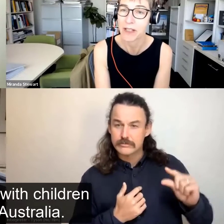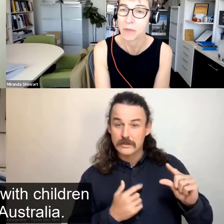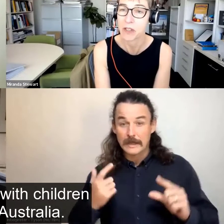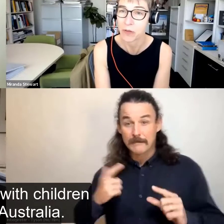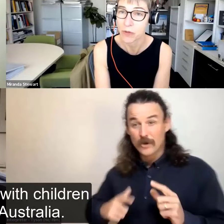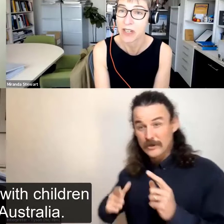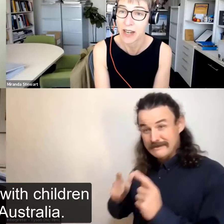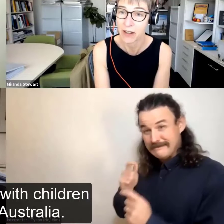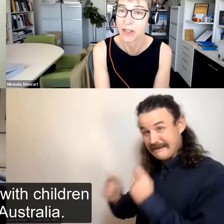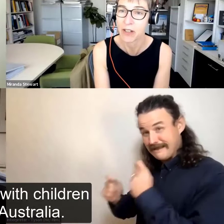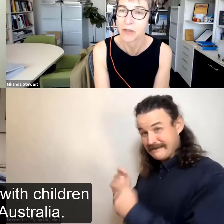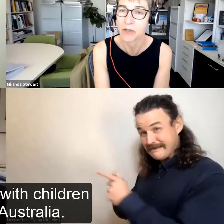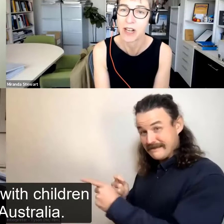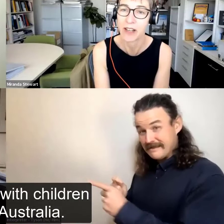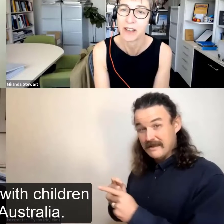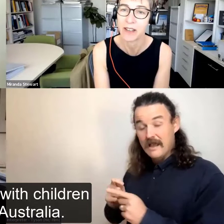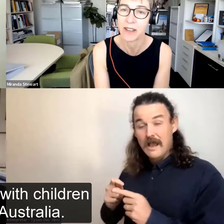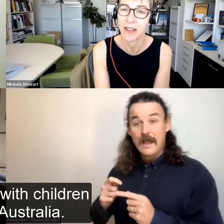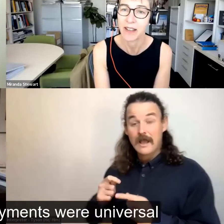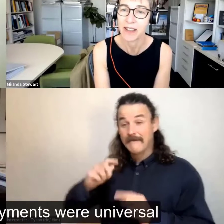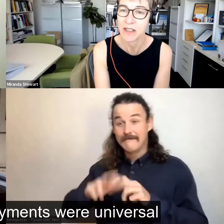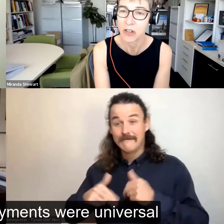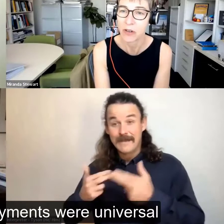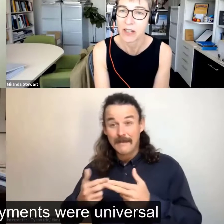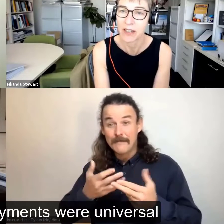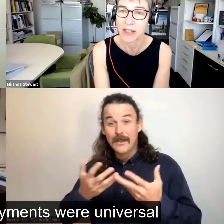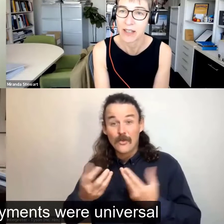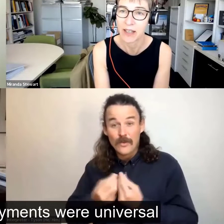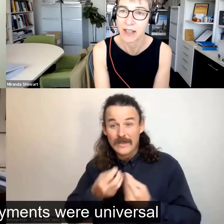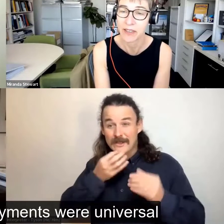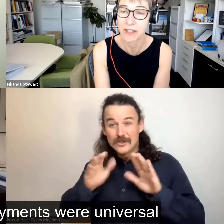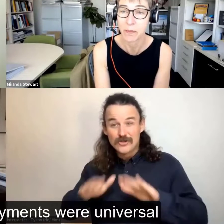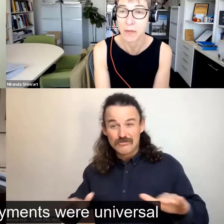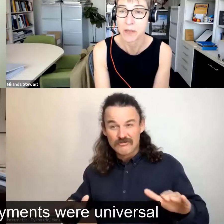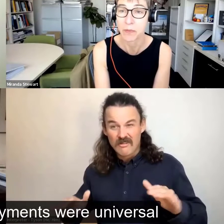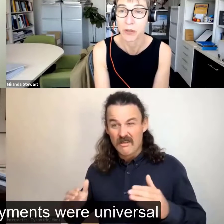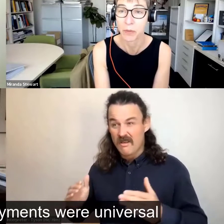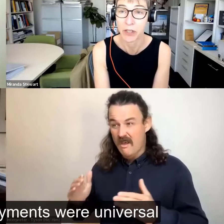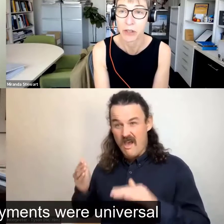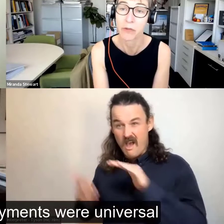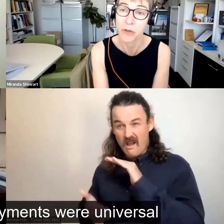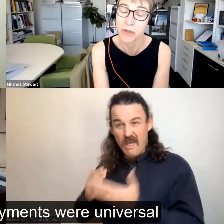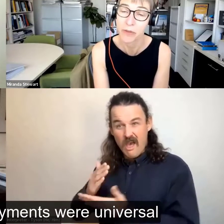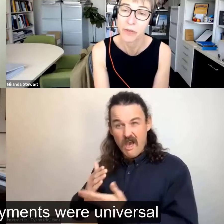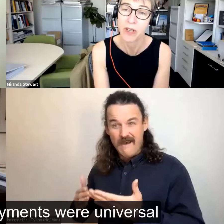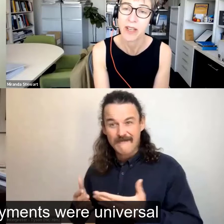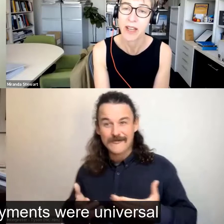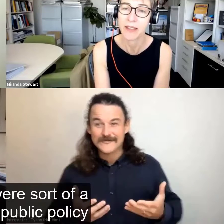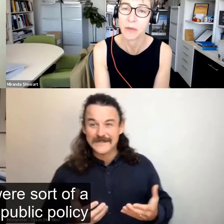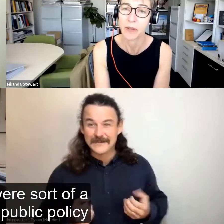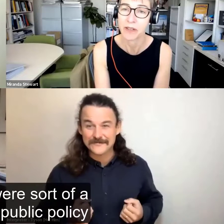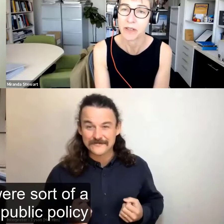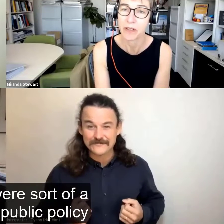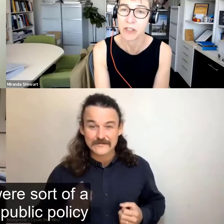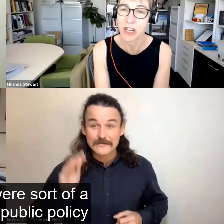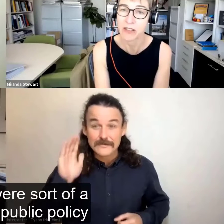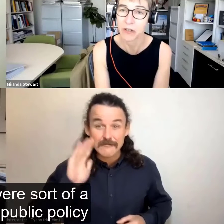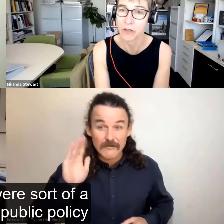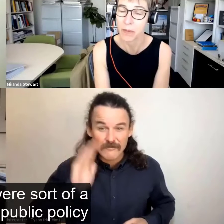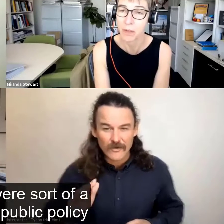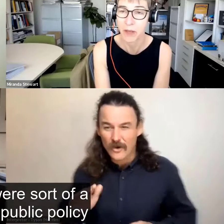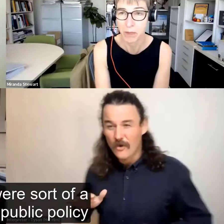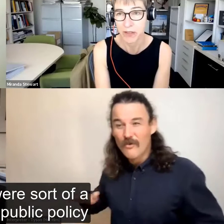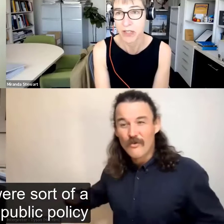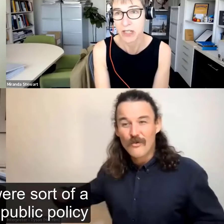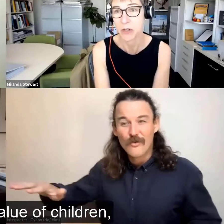of families with children now in Australia. Historically, these payments were universal, and they were sort of a